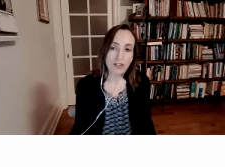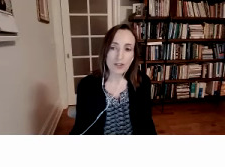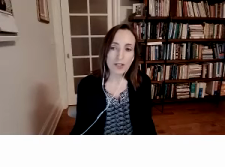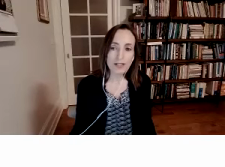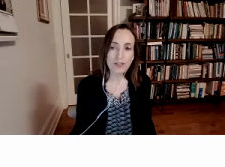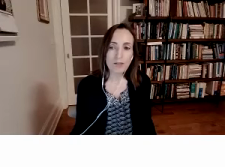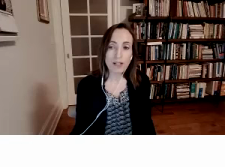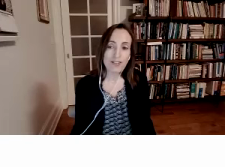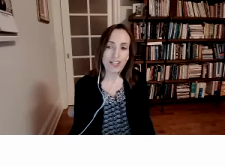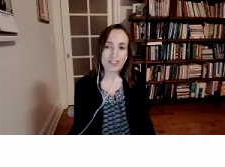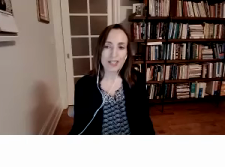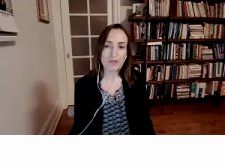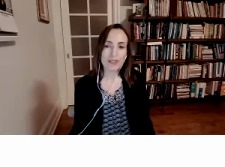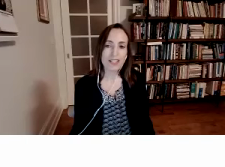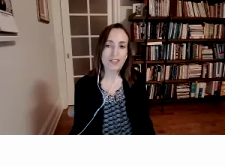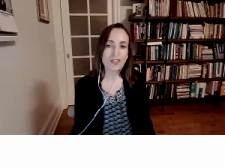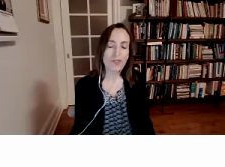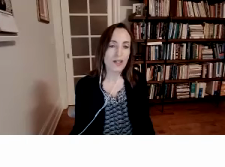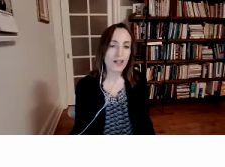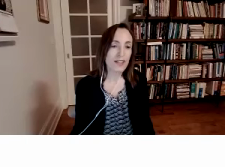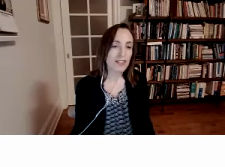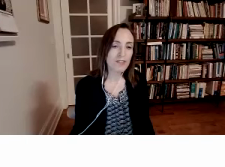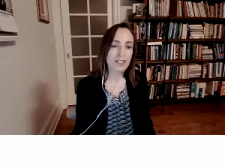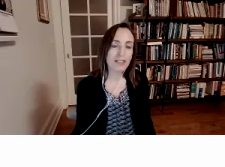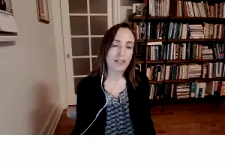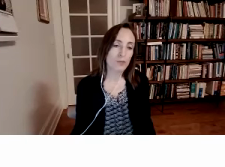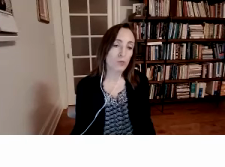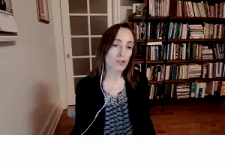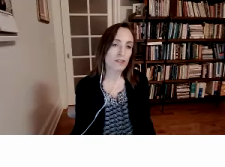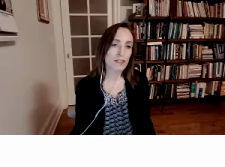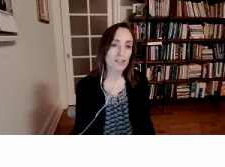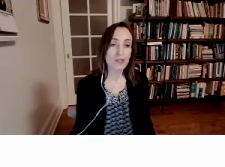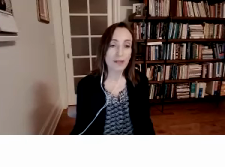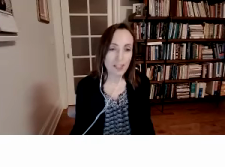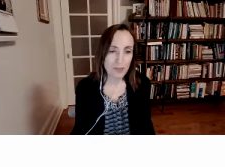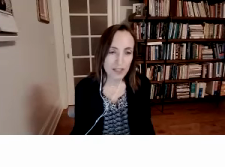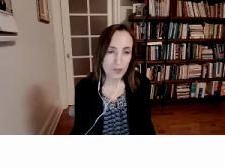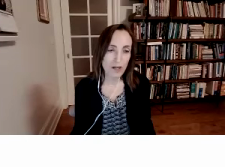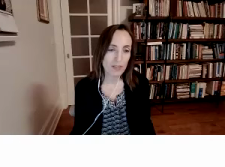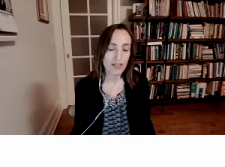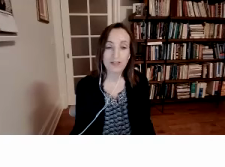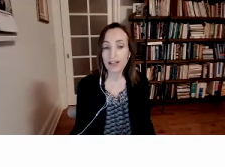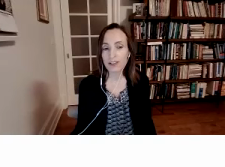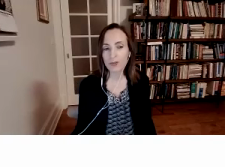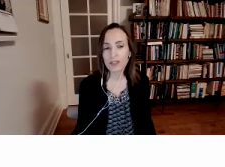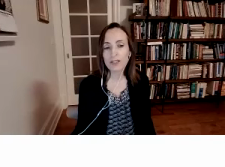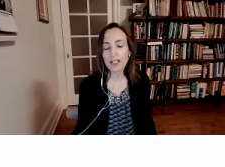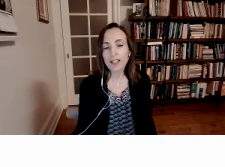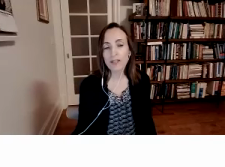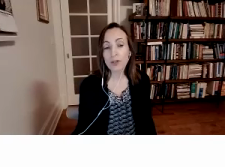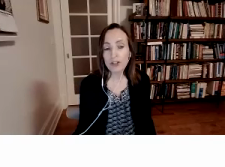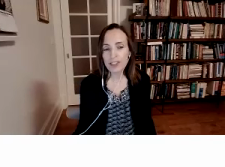And the listener has to then reconcile their expectations. If the word that they're expecting to be less prominent is